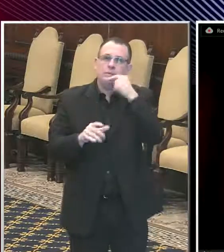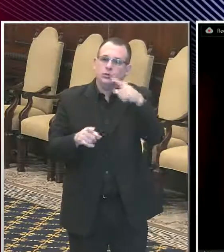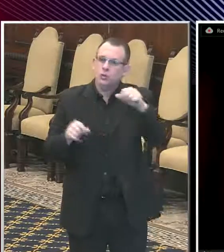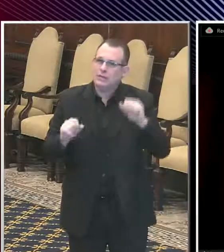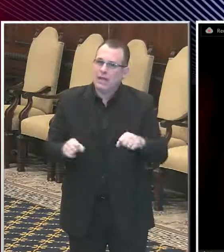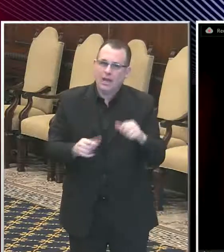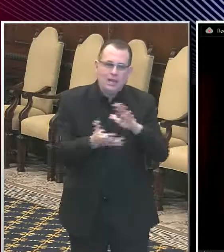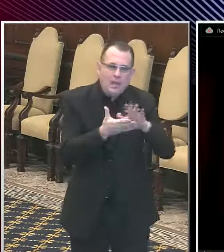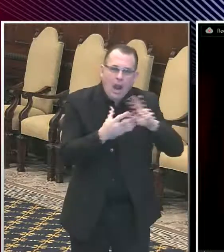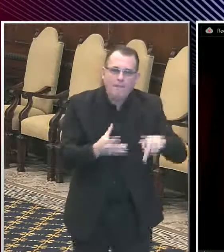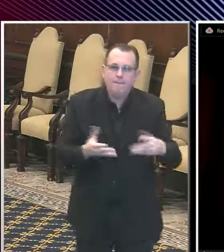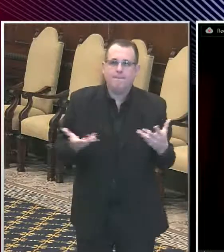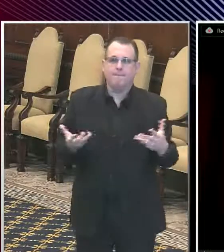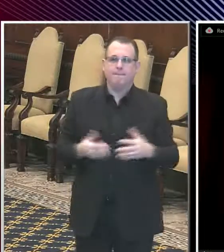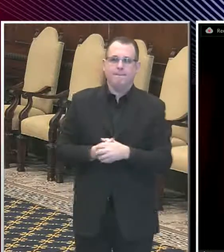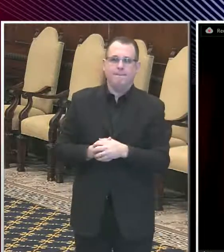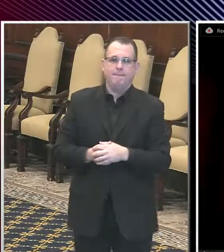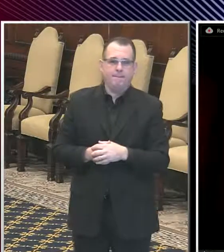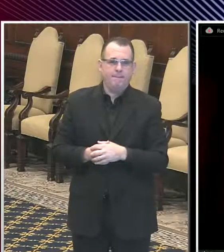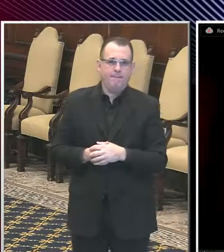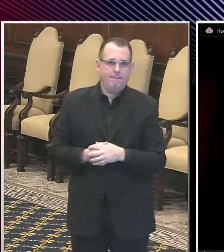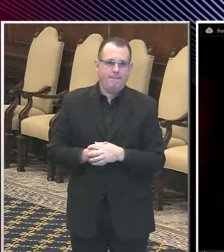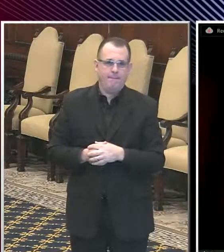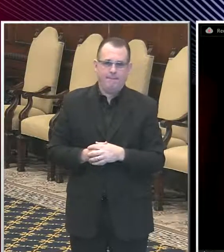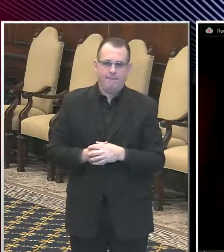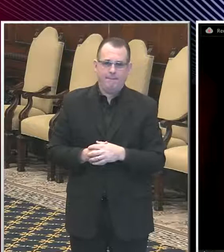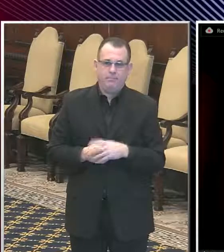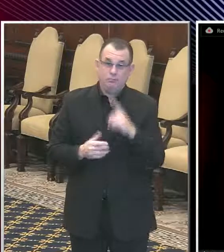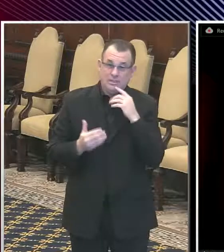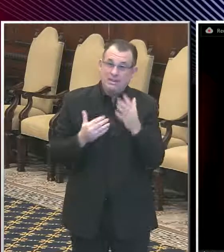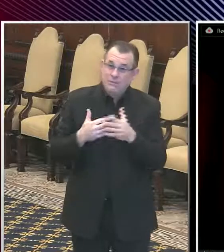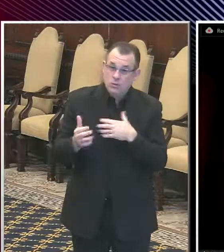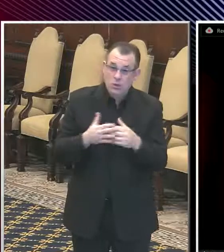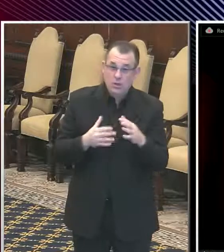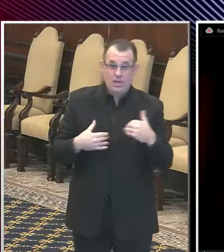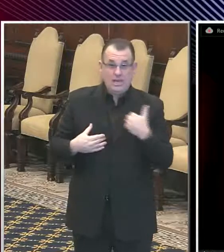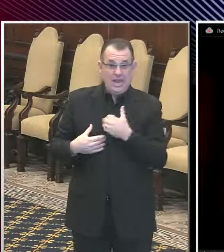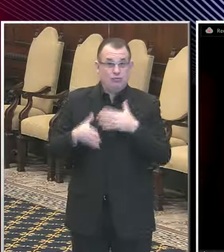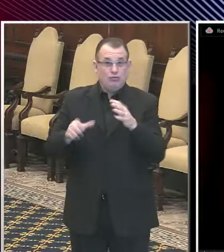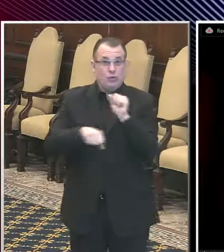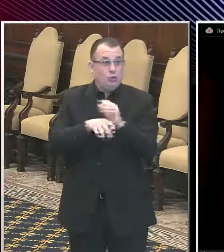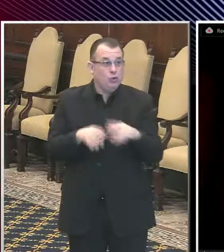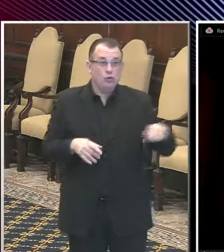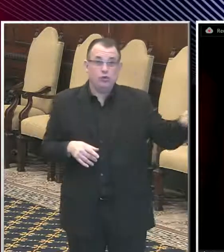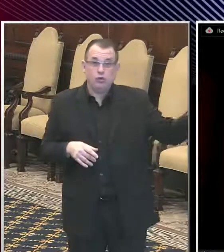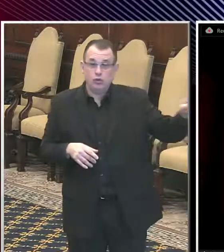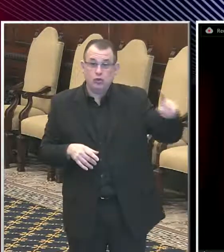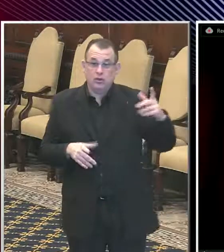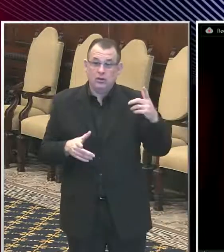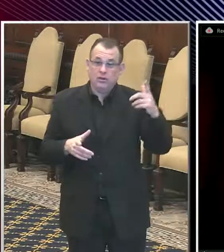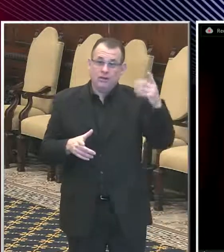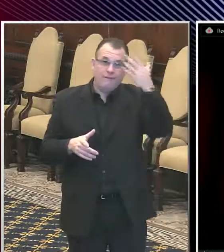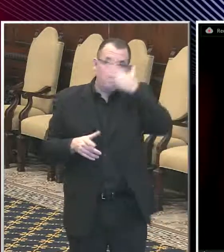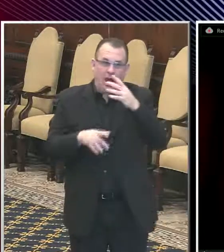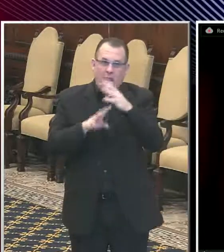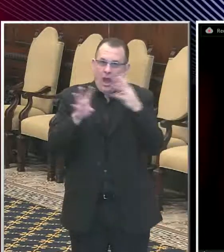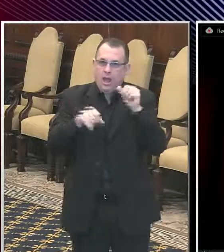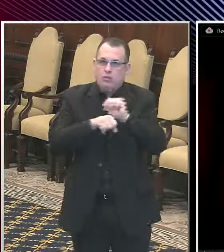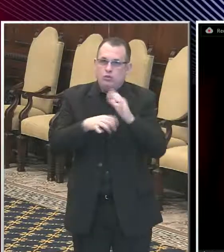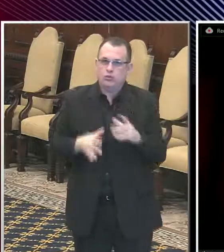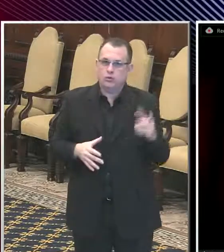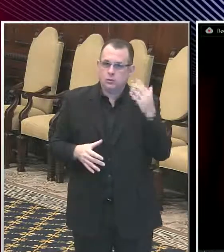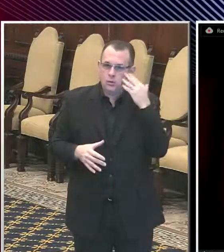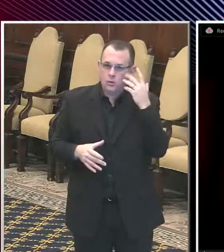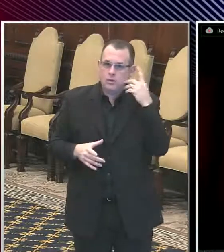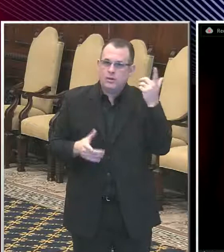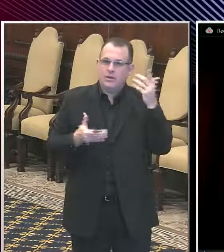the trash picked up, especially even though our own streets workers, sanitation workers are on the front line. But we need a community